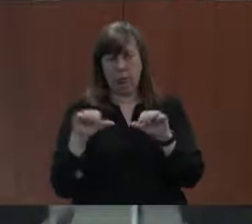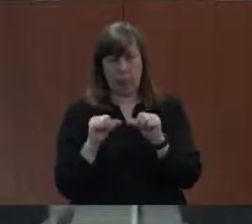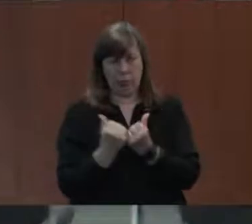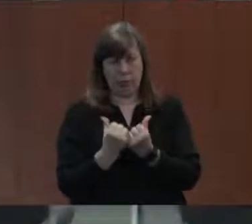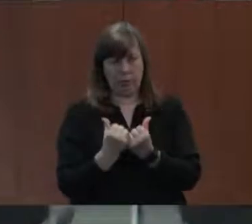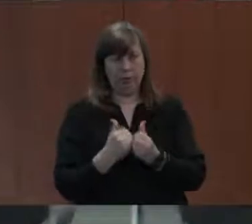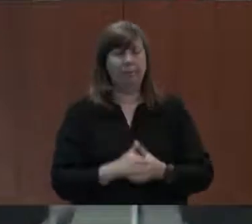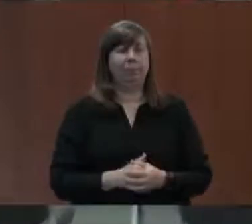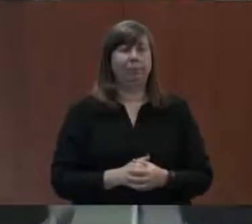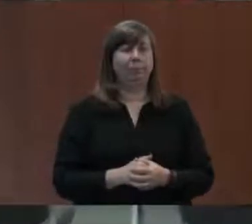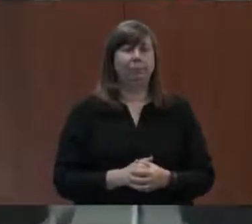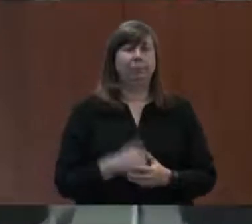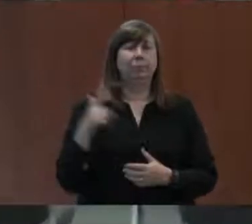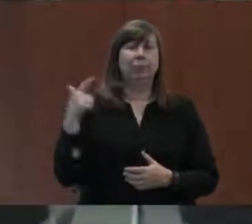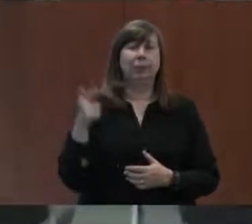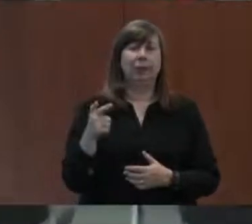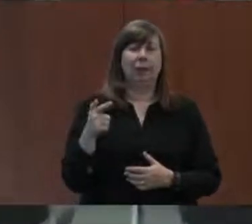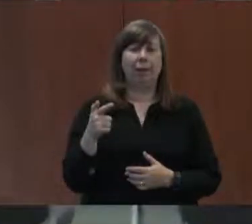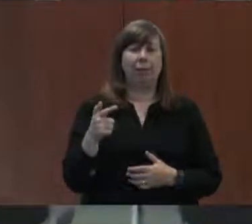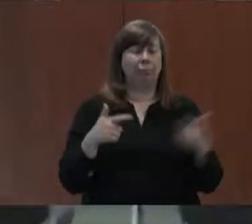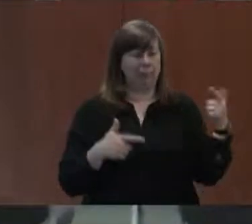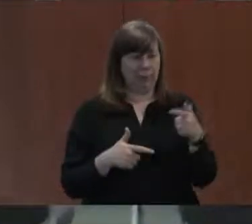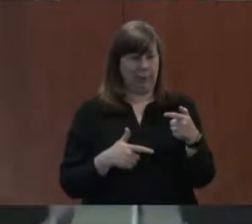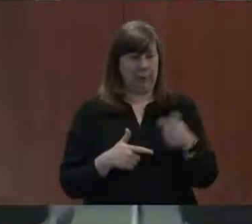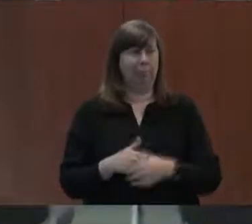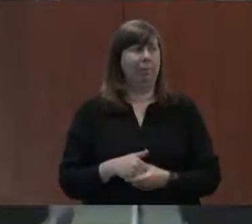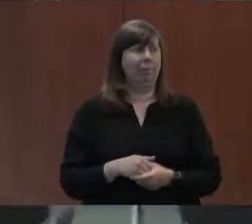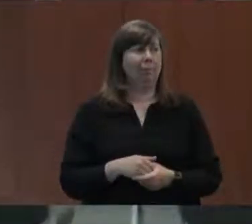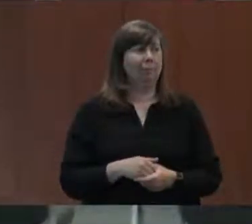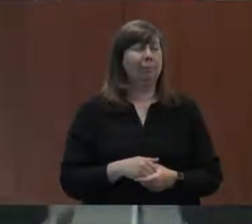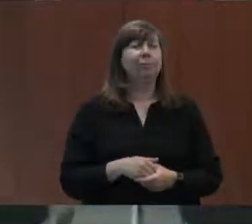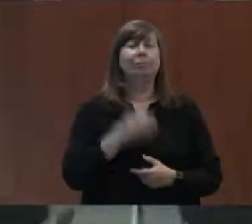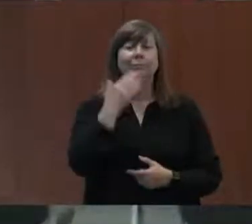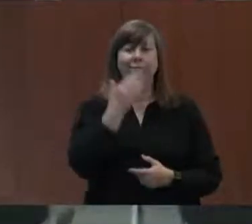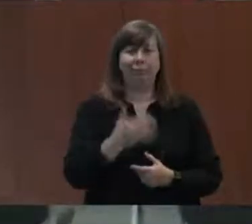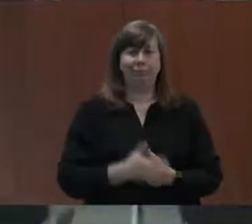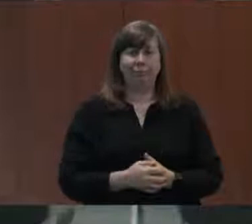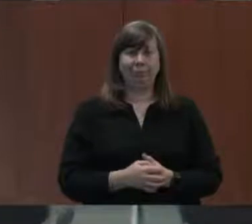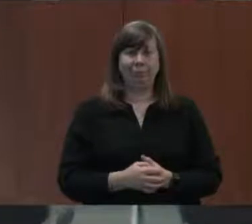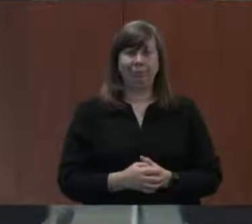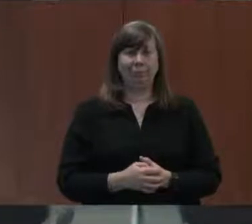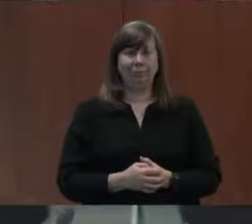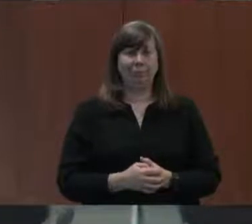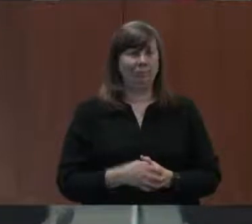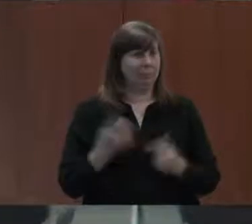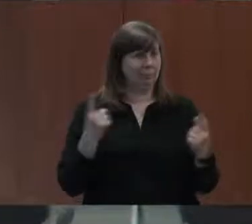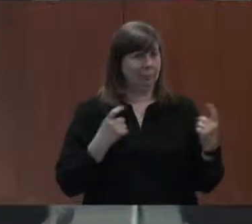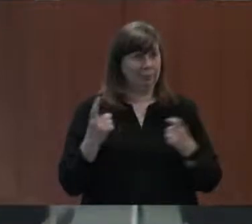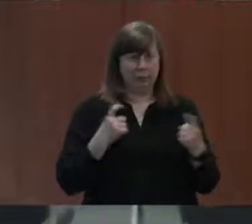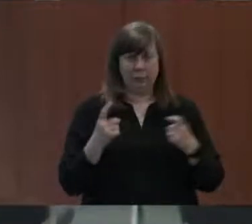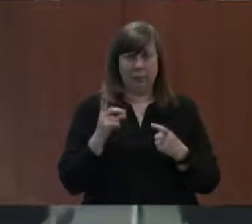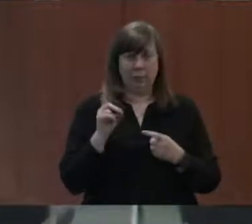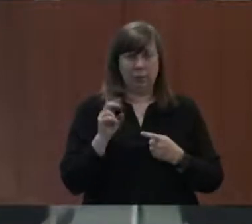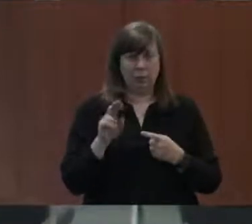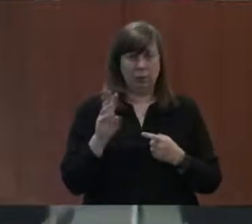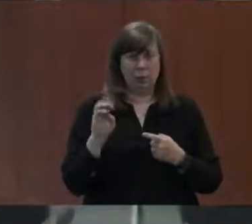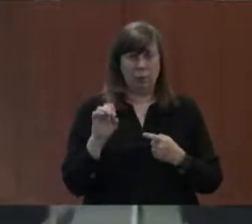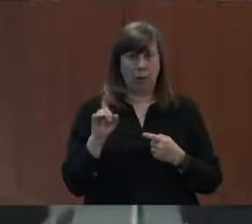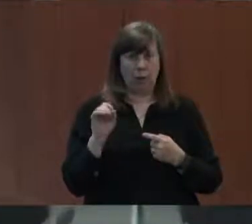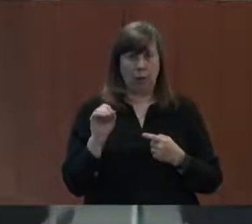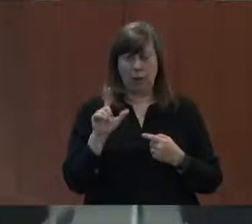Association. Is there a second? Second. Thank you. Any questions for Dr. Willow?